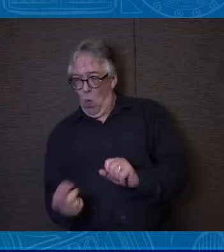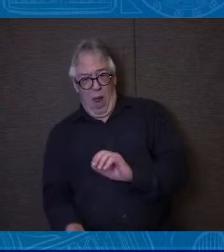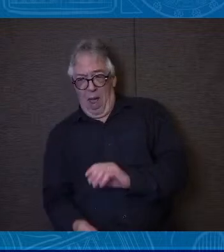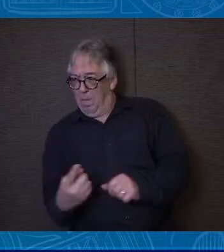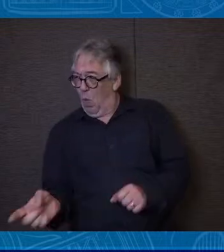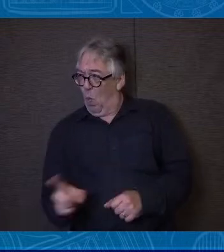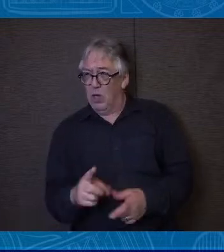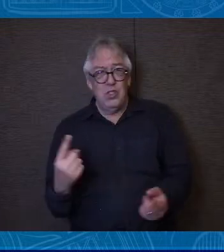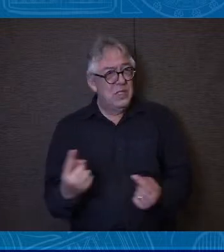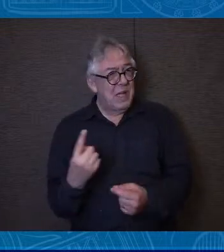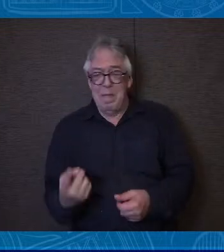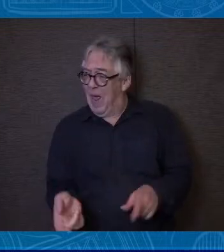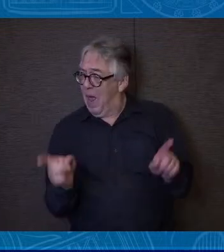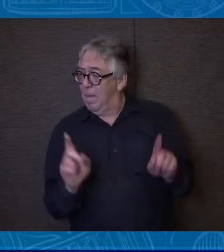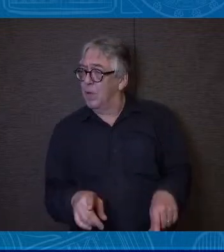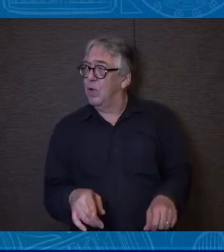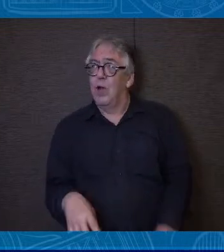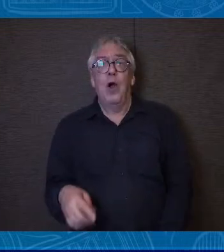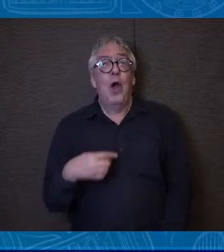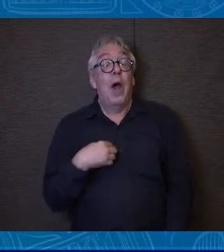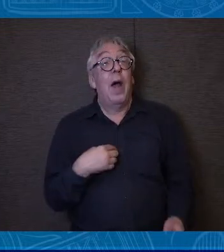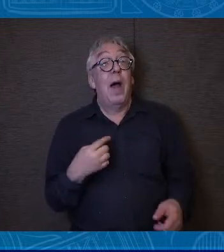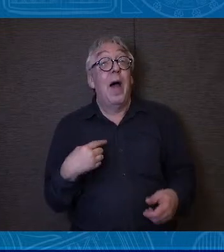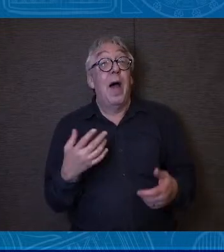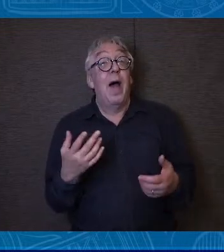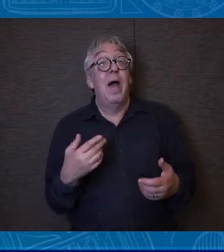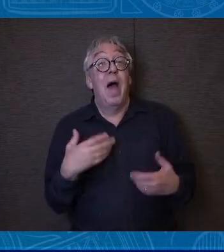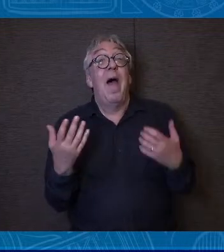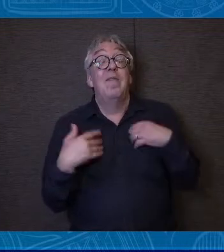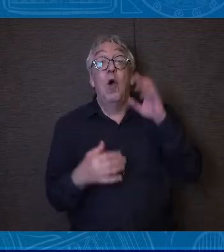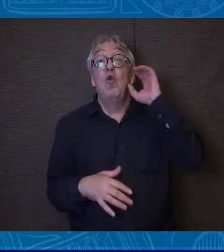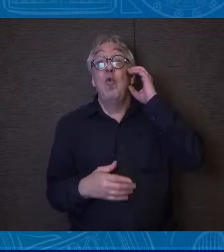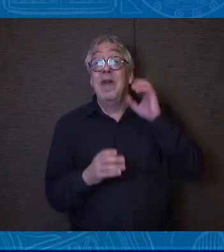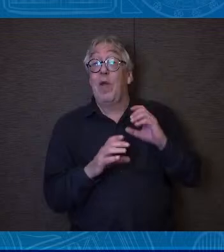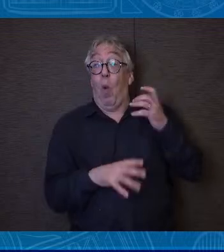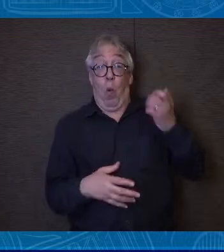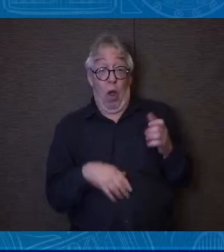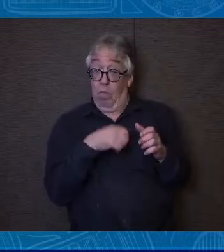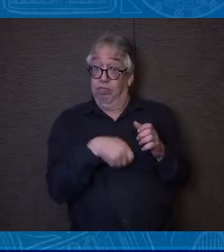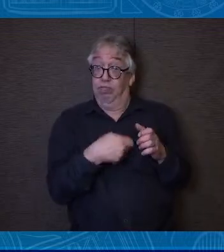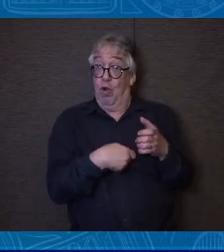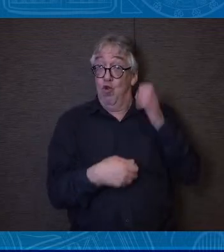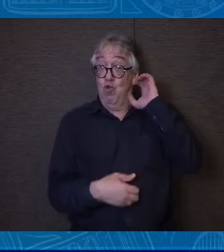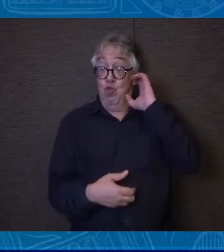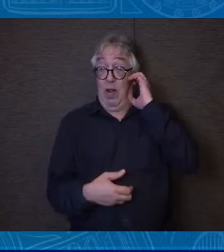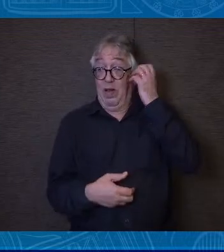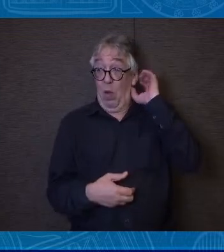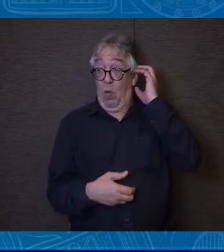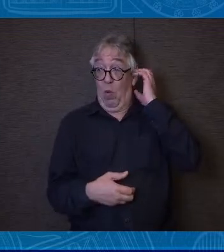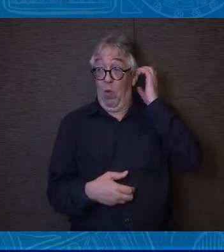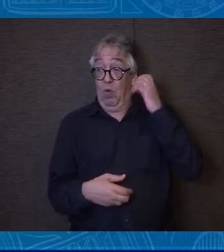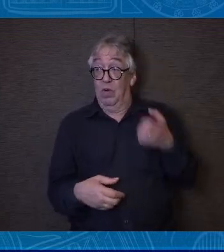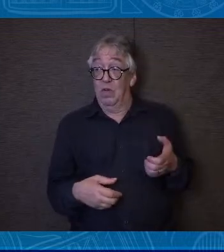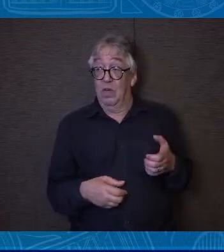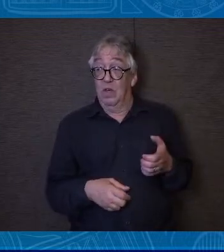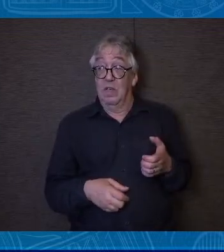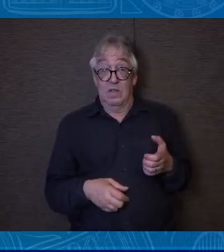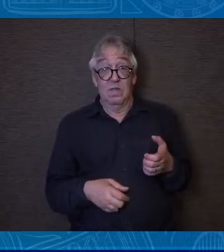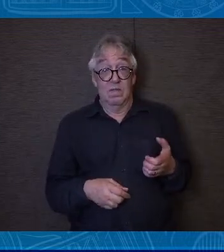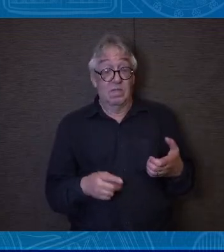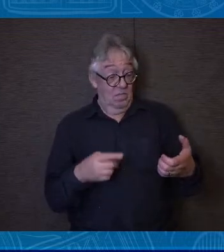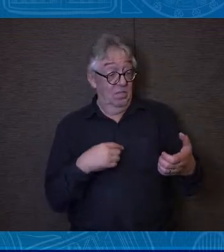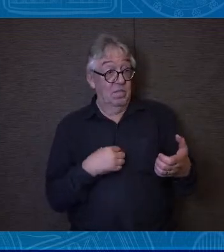amateur radio, because I'm a ham radio myself. I practice ARES, Amateur Radio Emergency